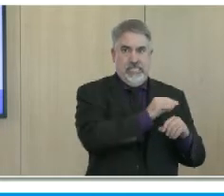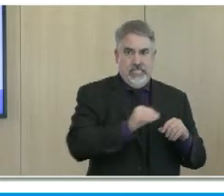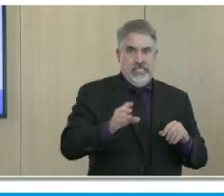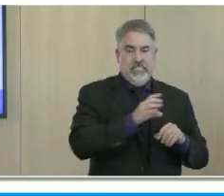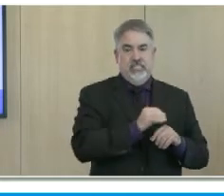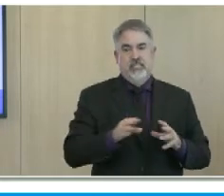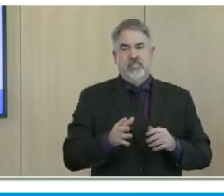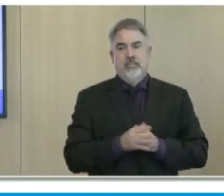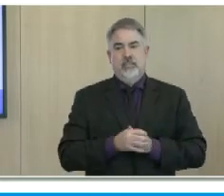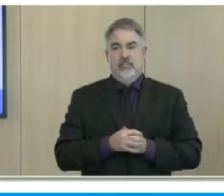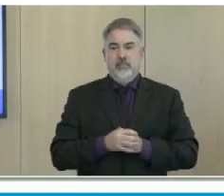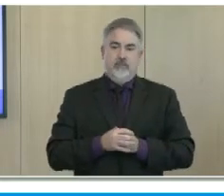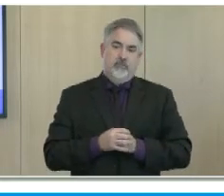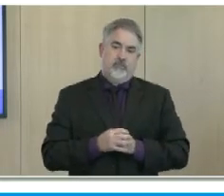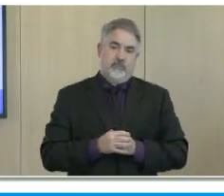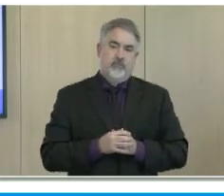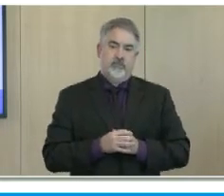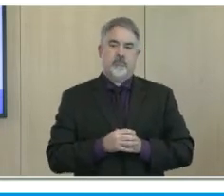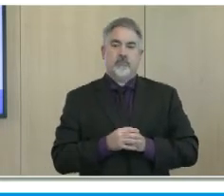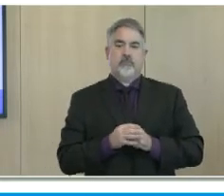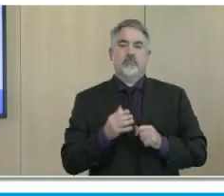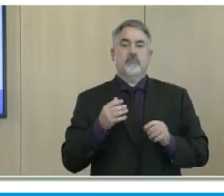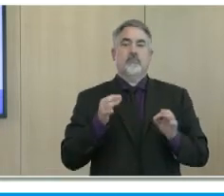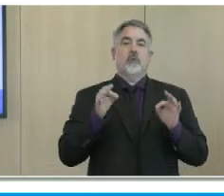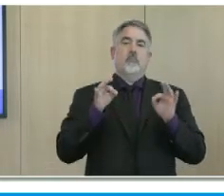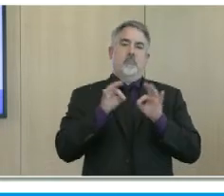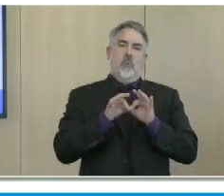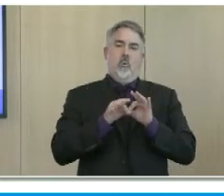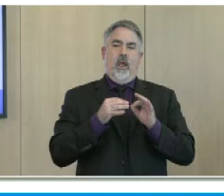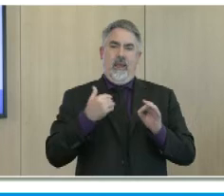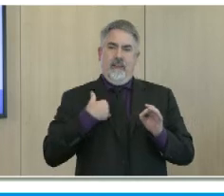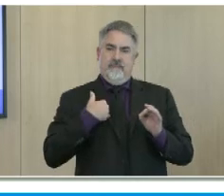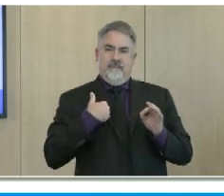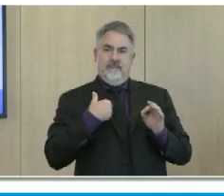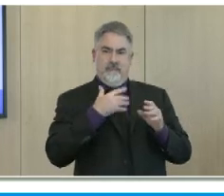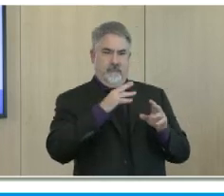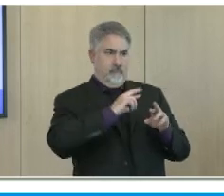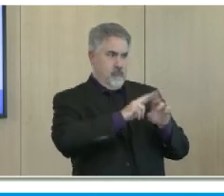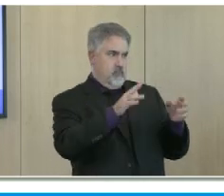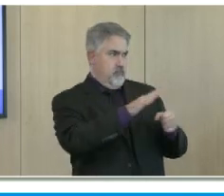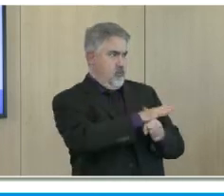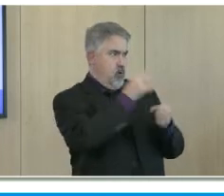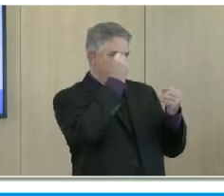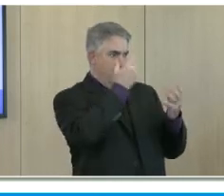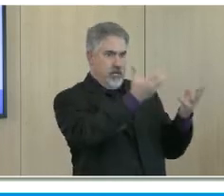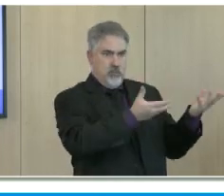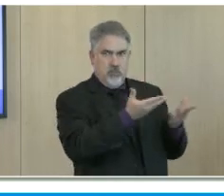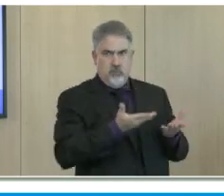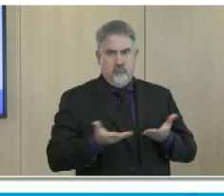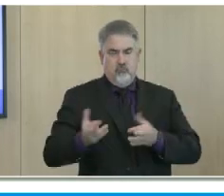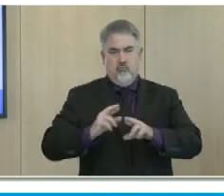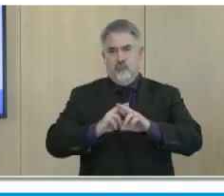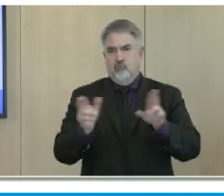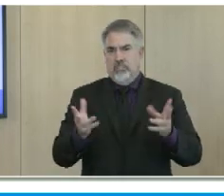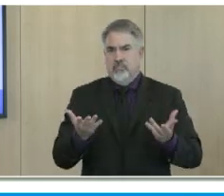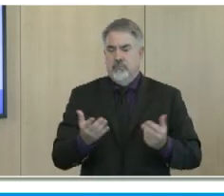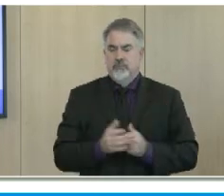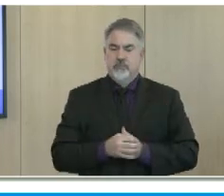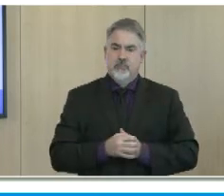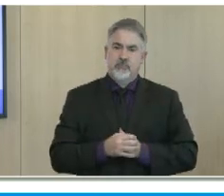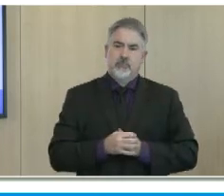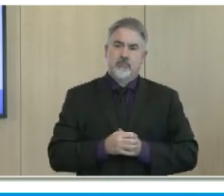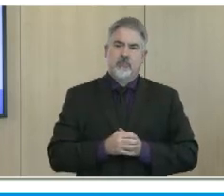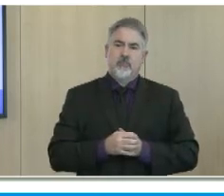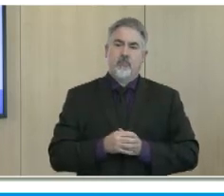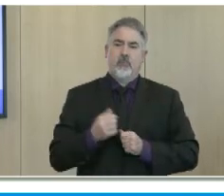and we presently have ventilator stocks. We have an increase in our ready reserve that are ready to deploy at a moment's notice,